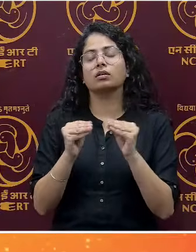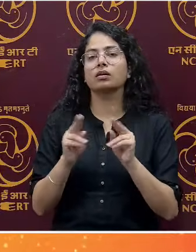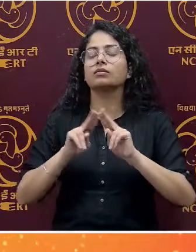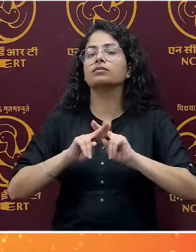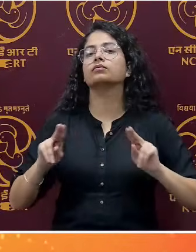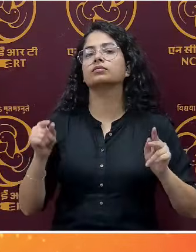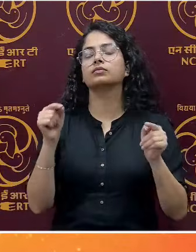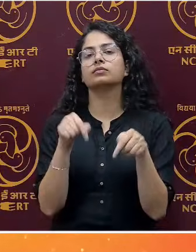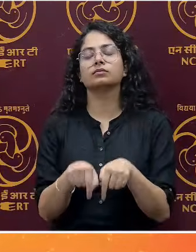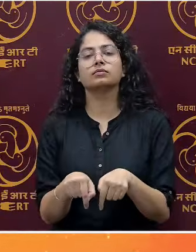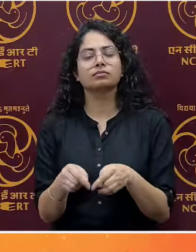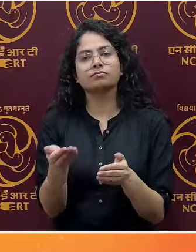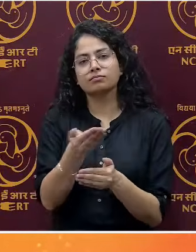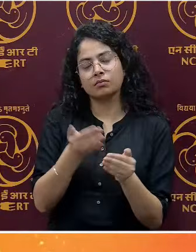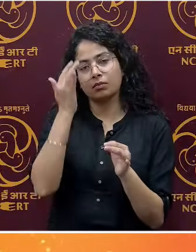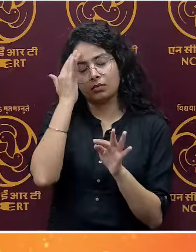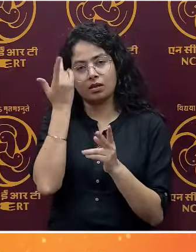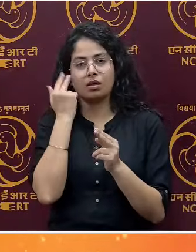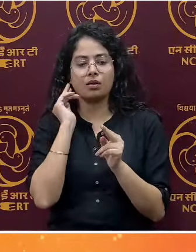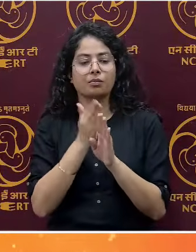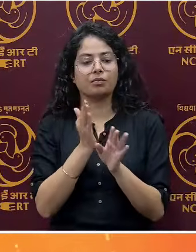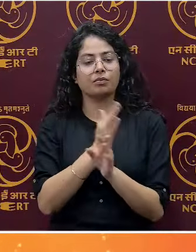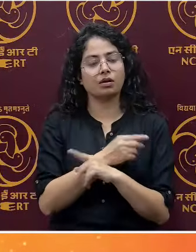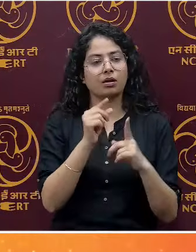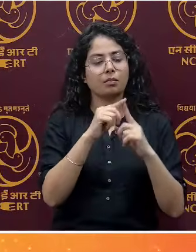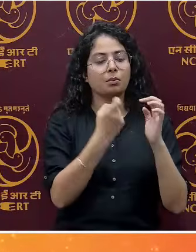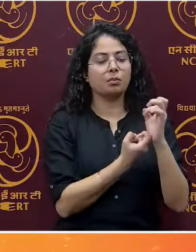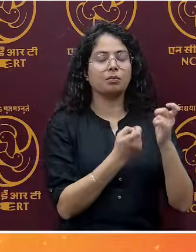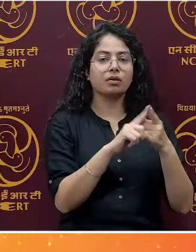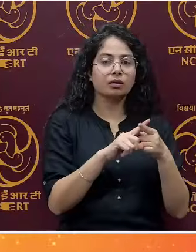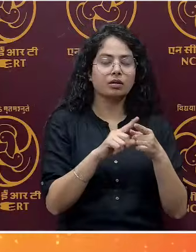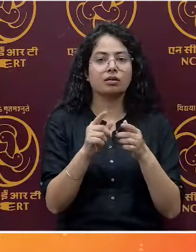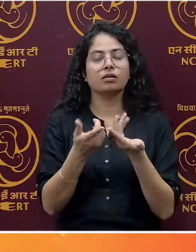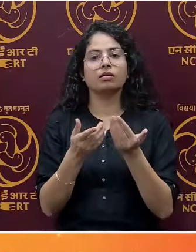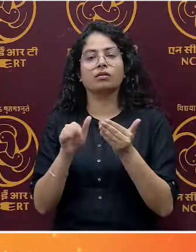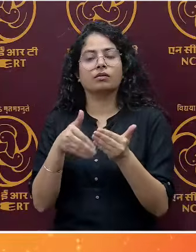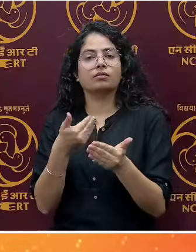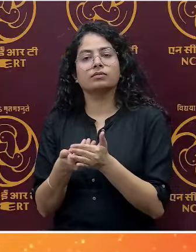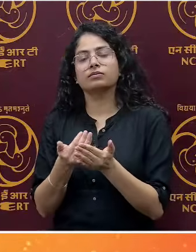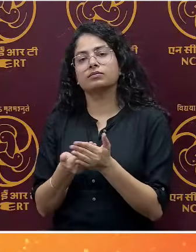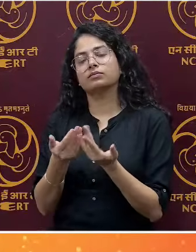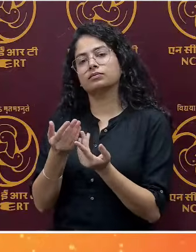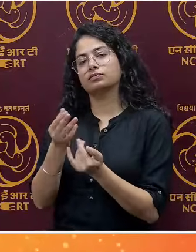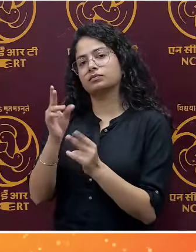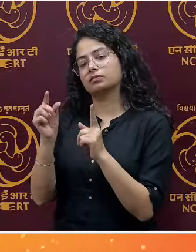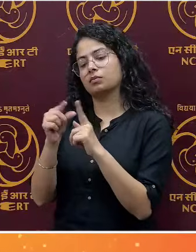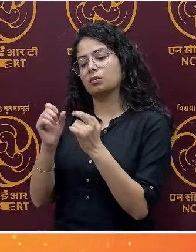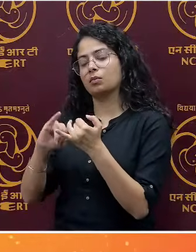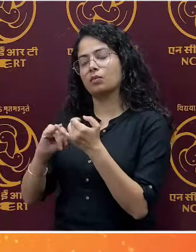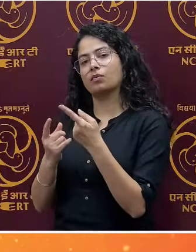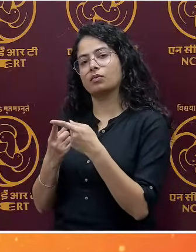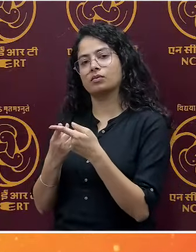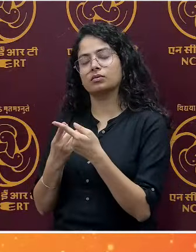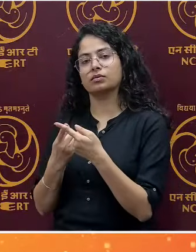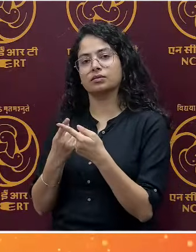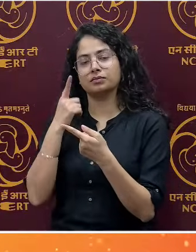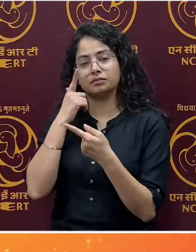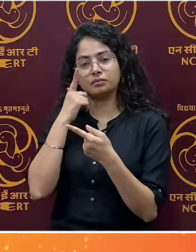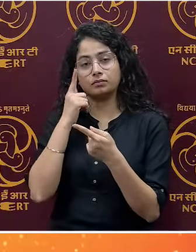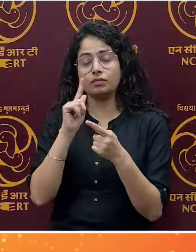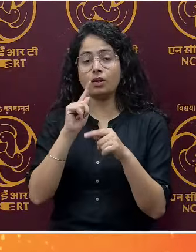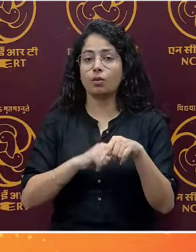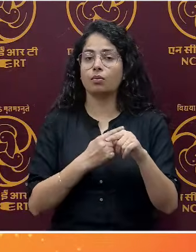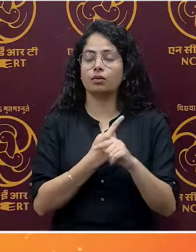which is, I told you that it is in pre-lab session, performance lab sessions and post-lab session. So once